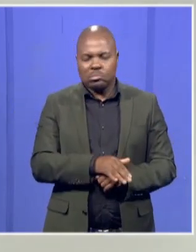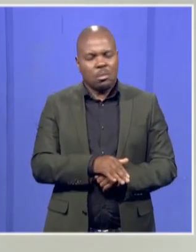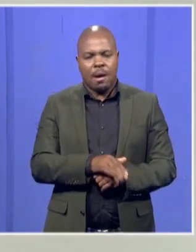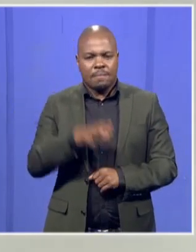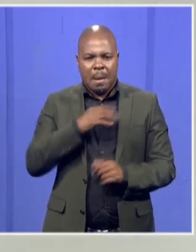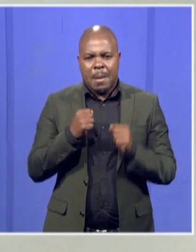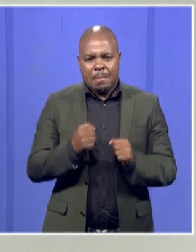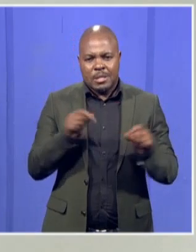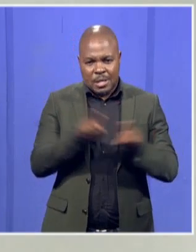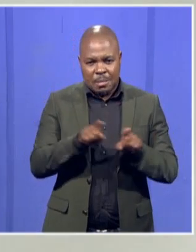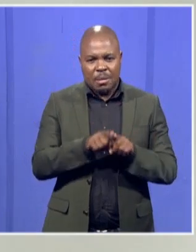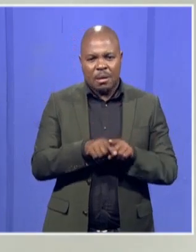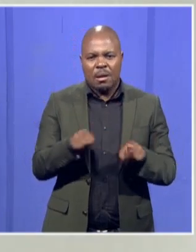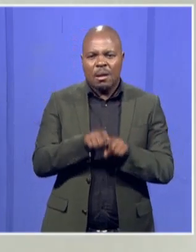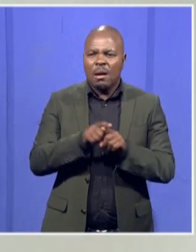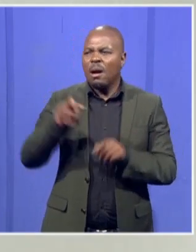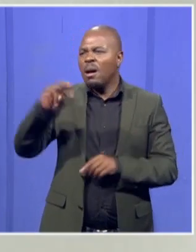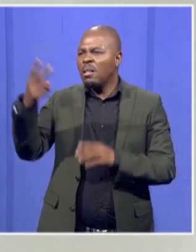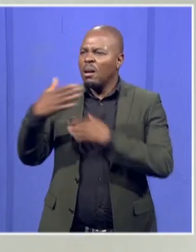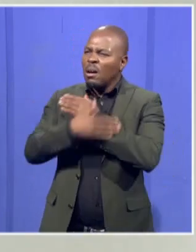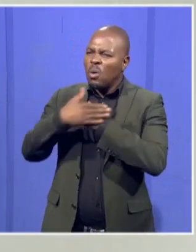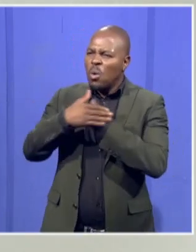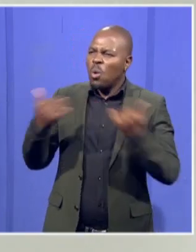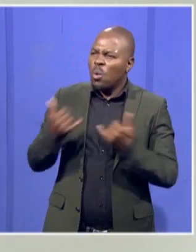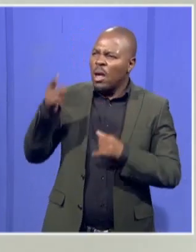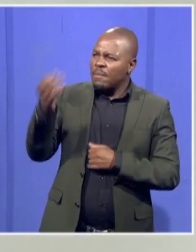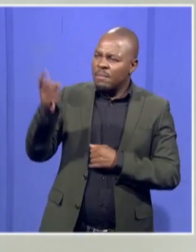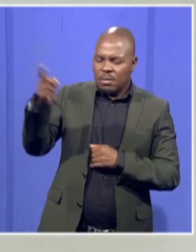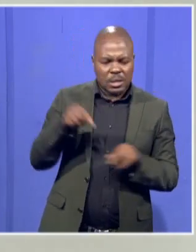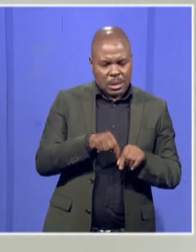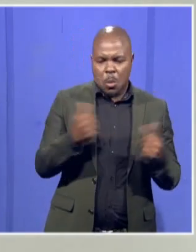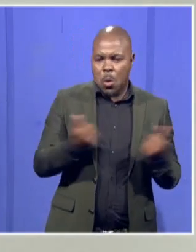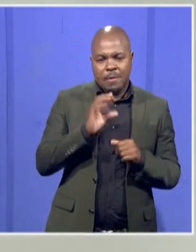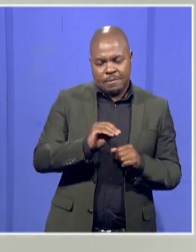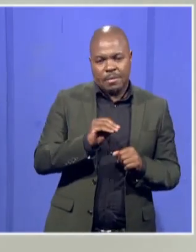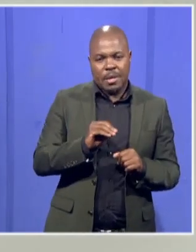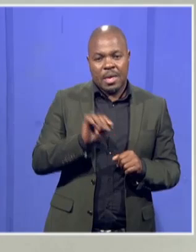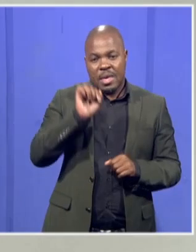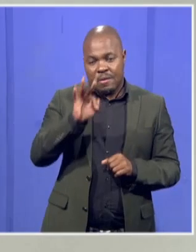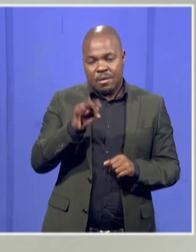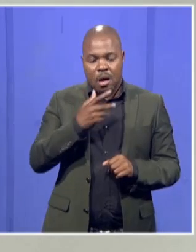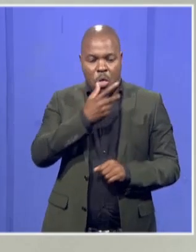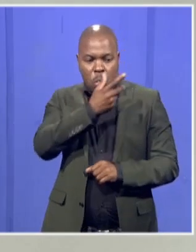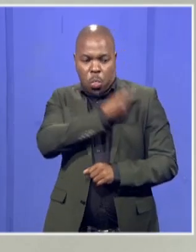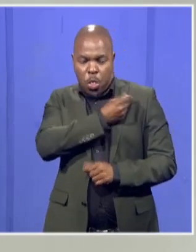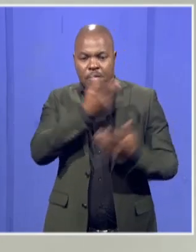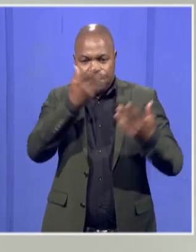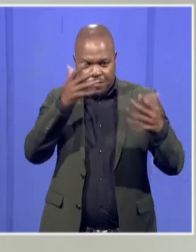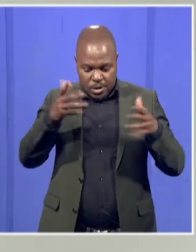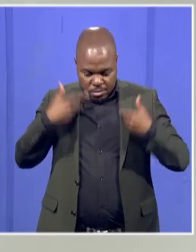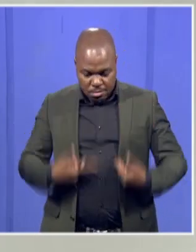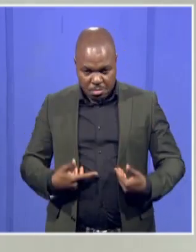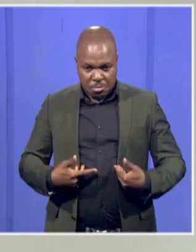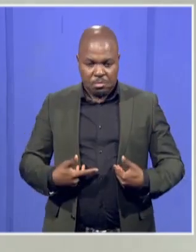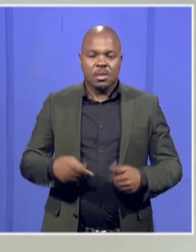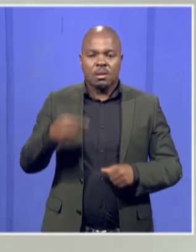strain. Even what you see in other countries, what we already have experienced. So if you have had a vaccine on your body, we